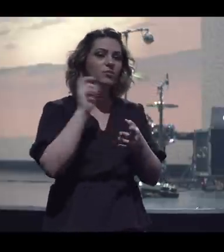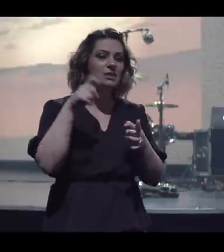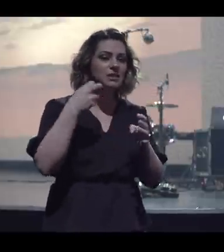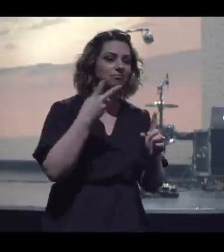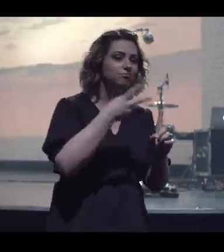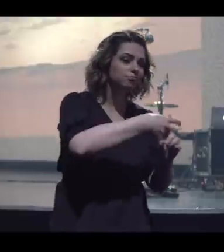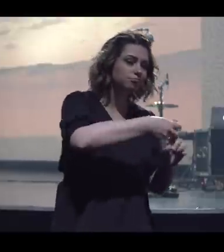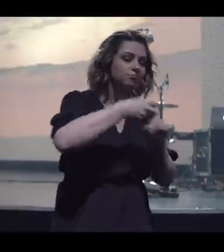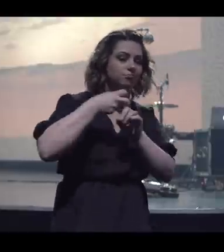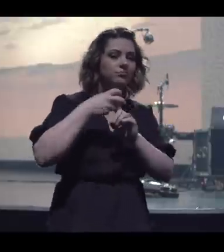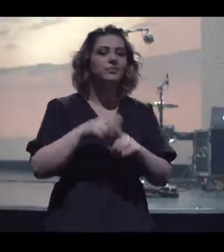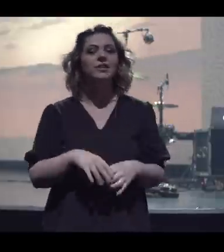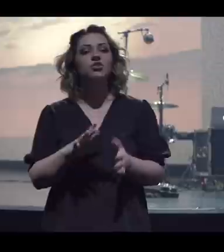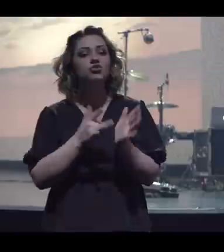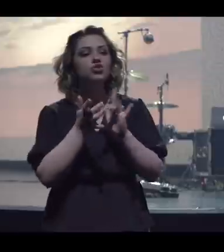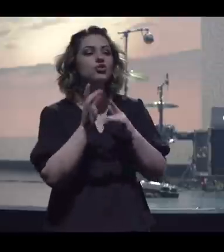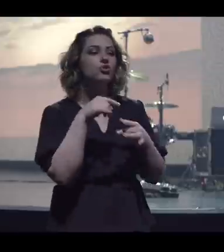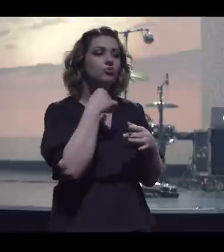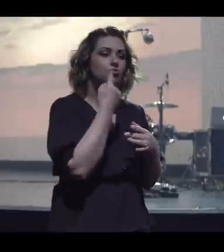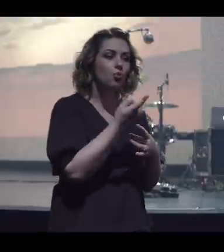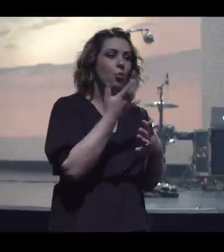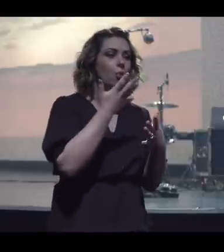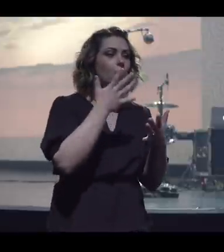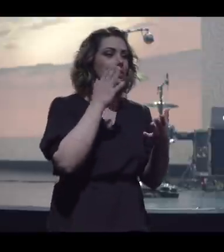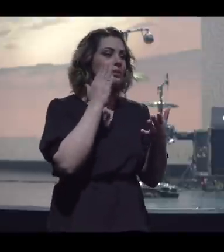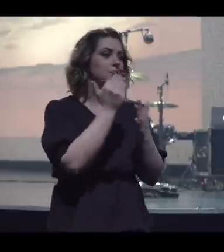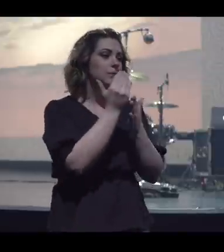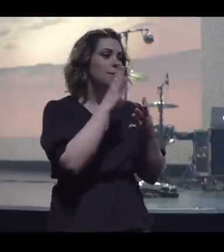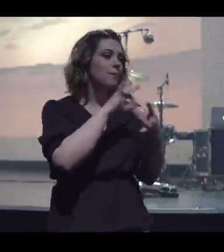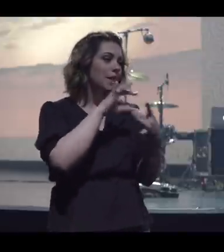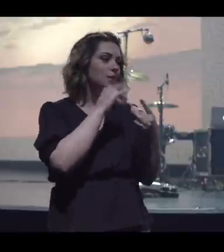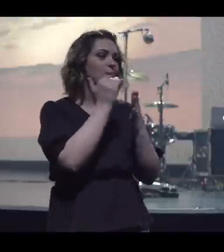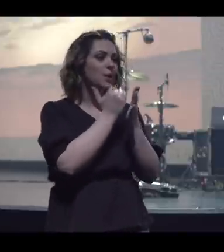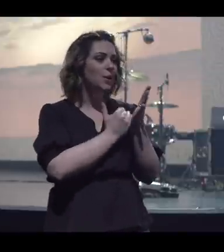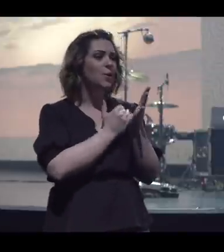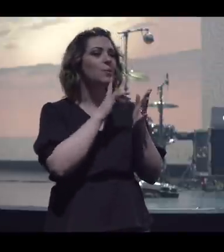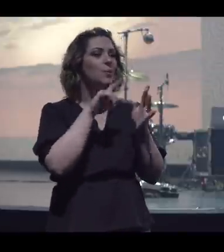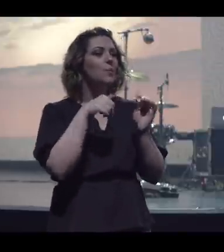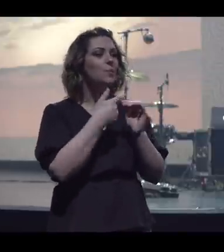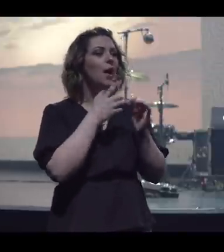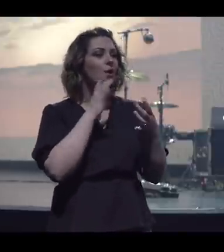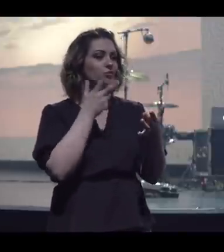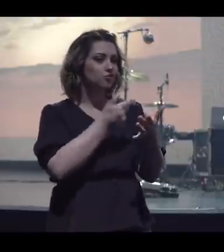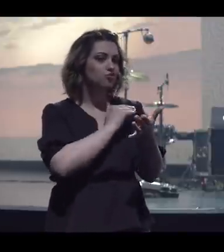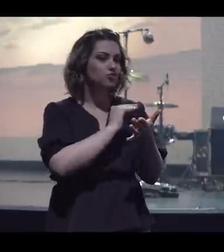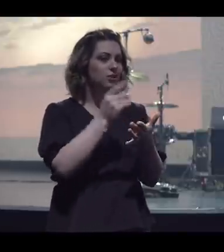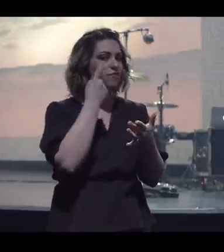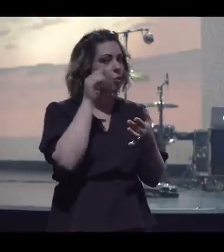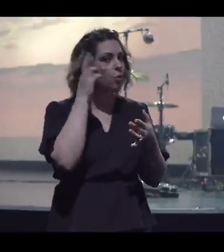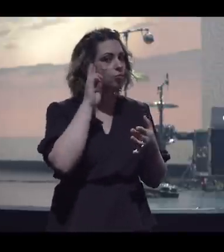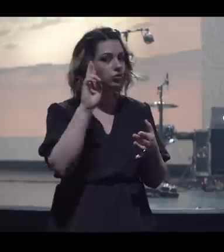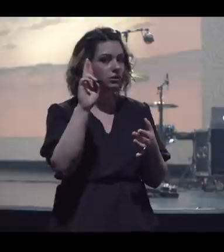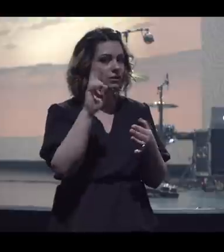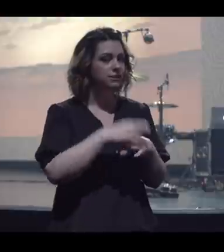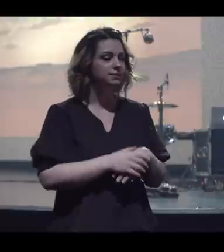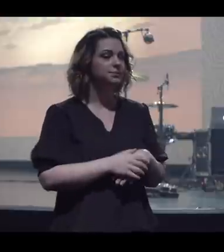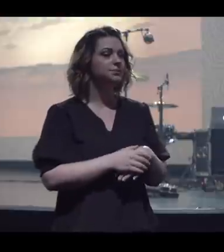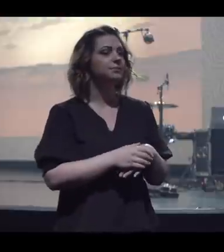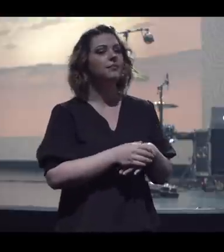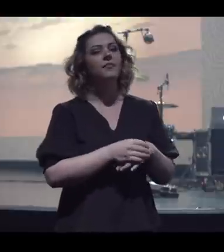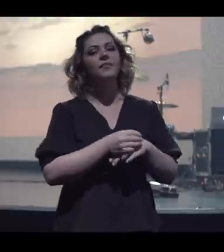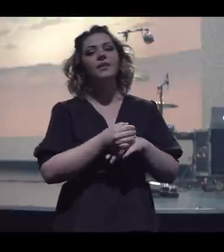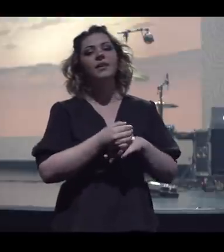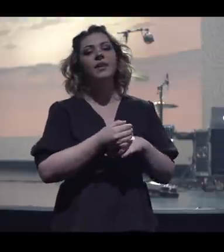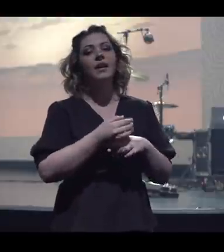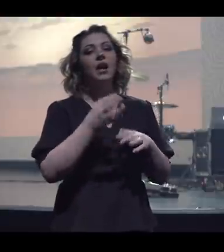for this very reason. And there was not a man or a woman in Jesus' audience that had not been on a hunt for a lost sheep.